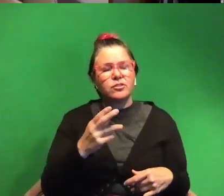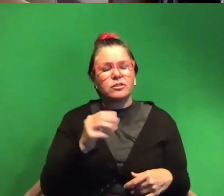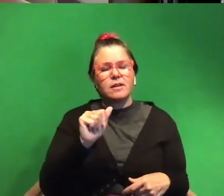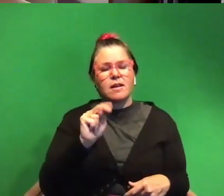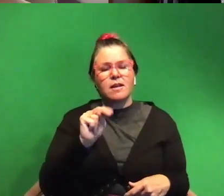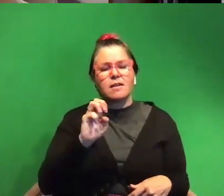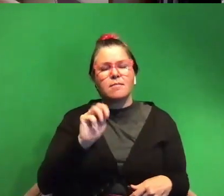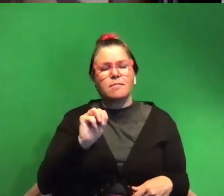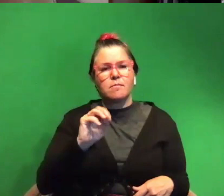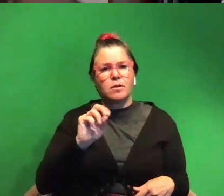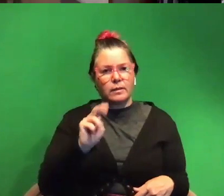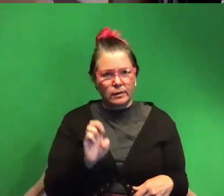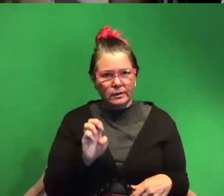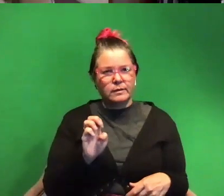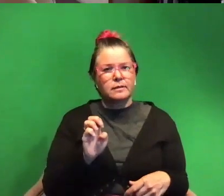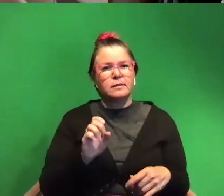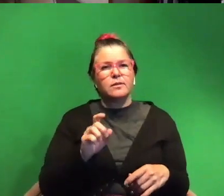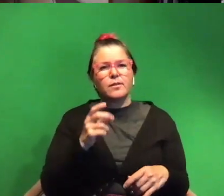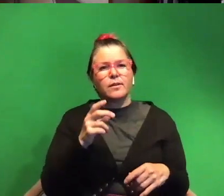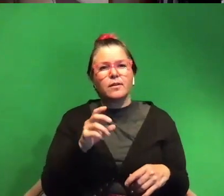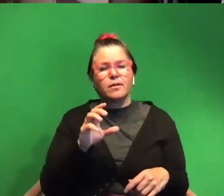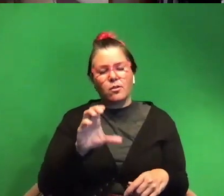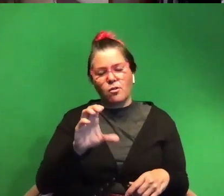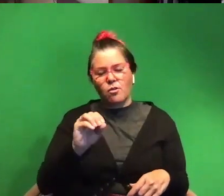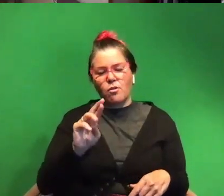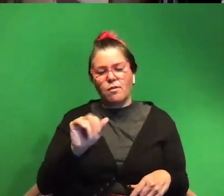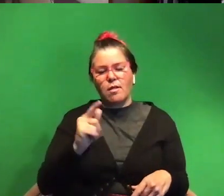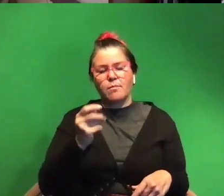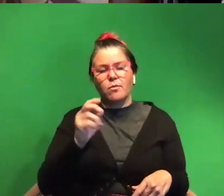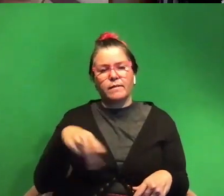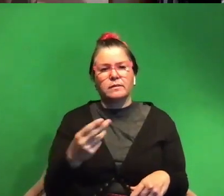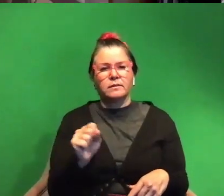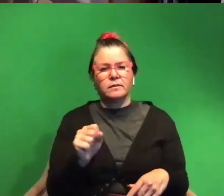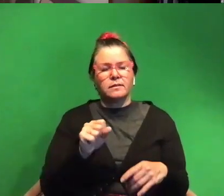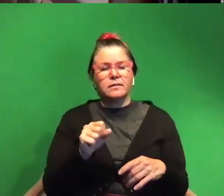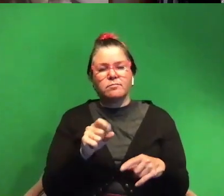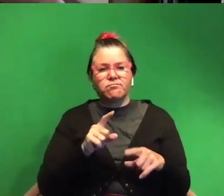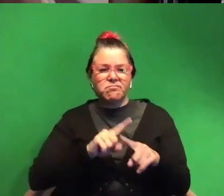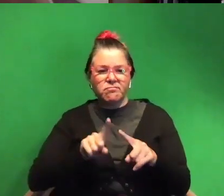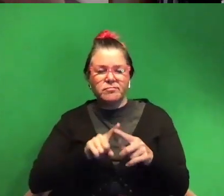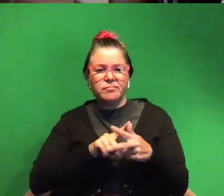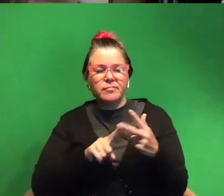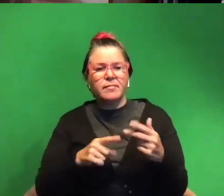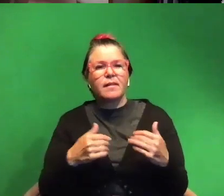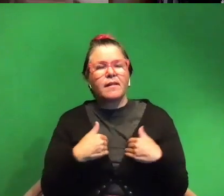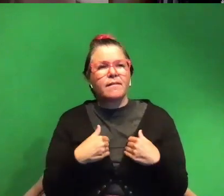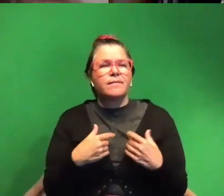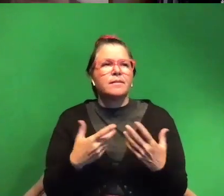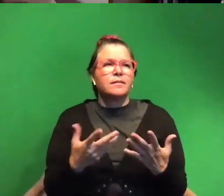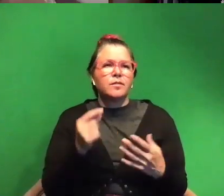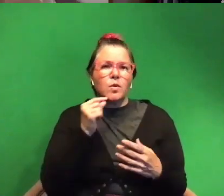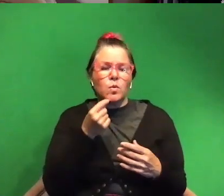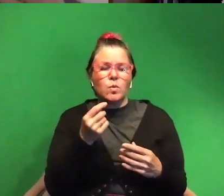anemones, these fun things called corallimorphs. And so they have this really cool